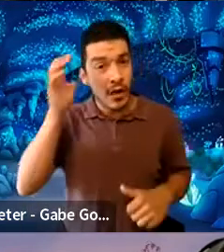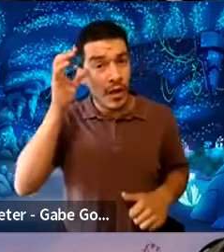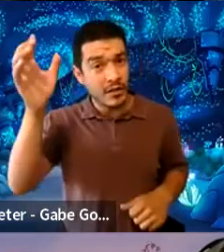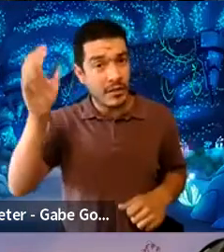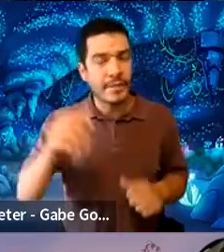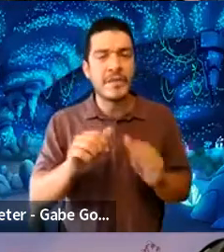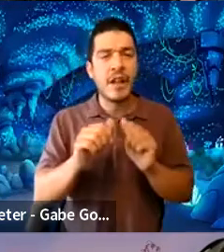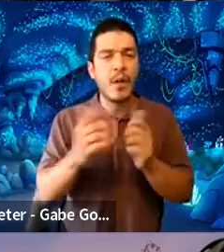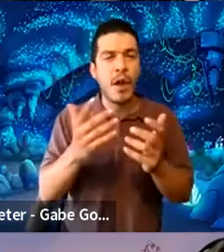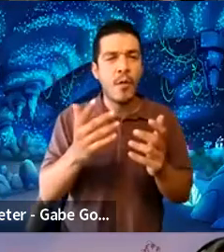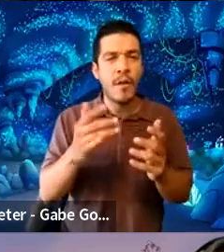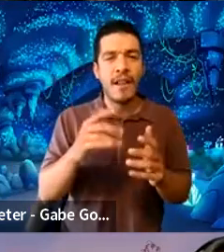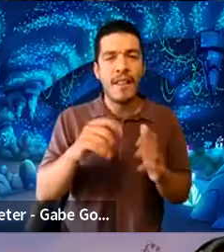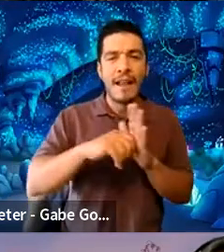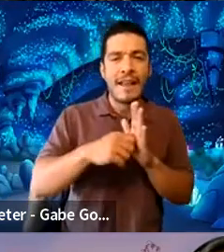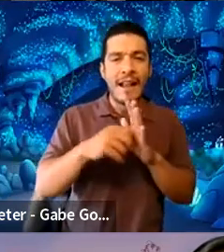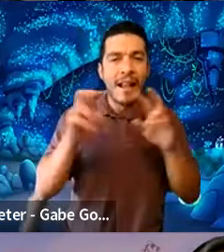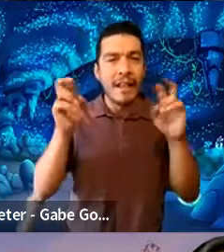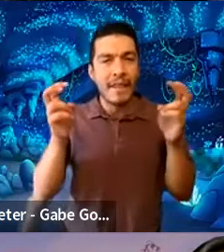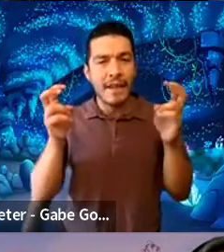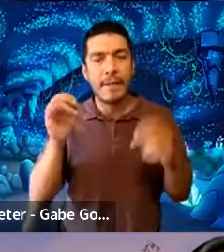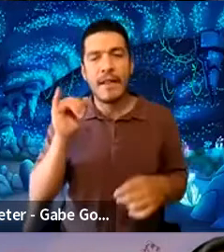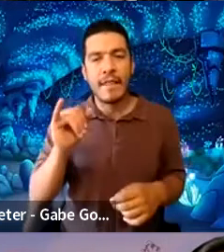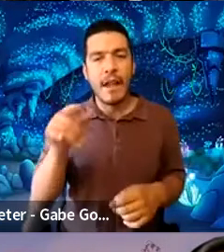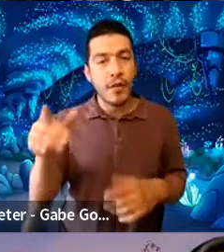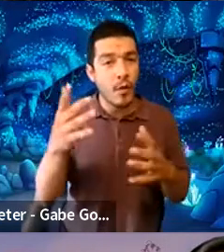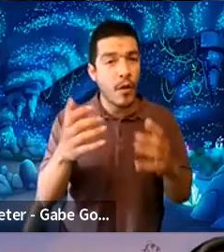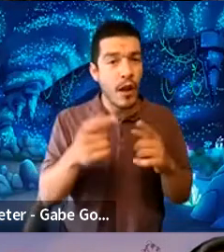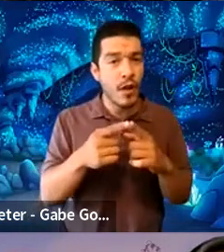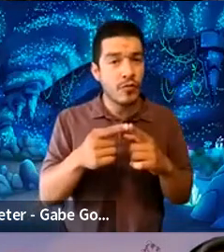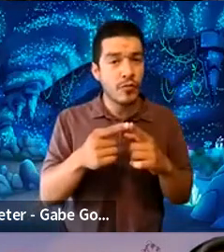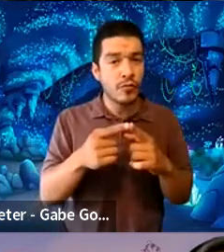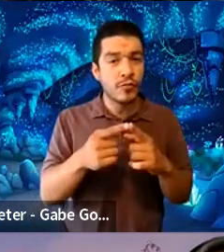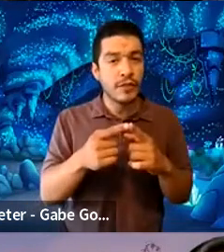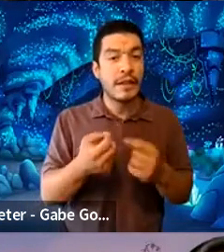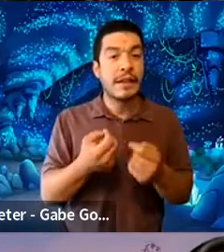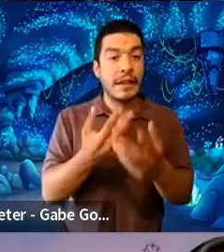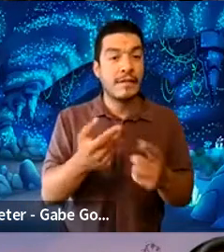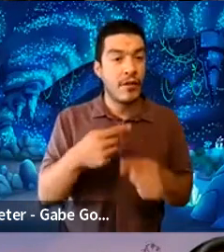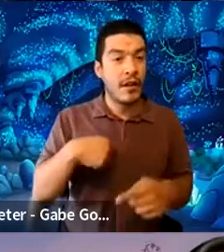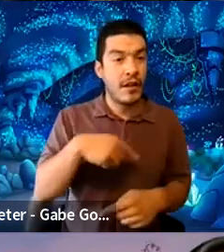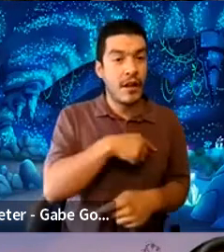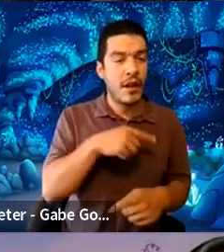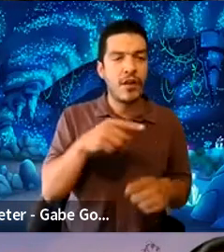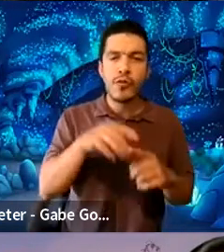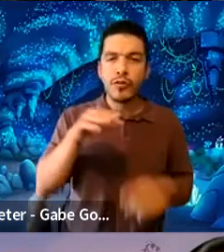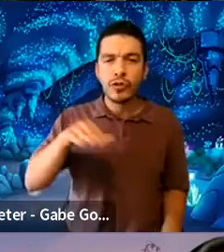What were the key takeaways and themes that you wanted to impart to